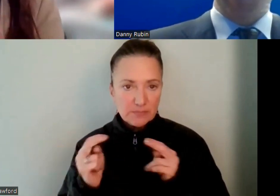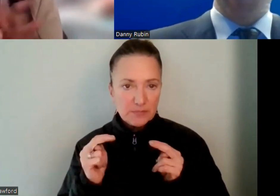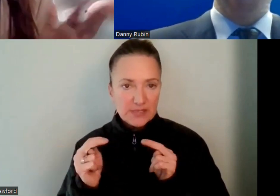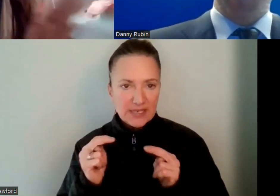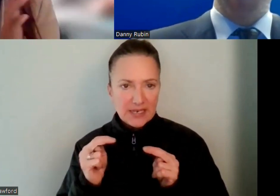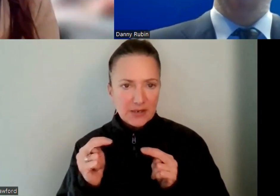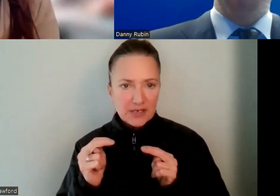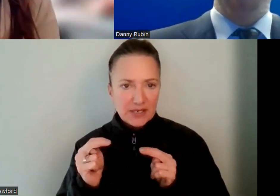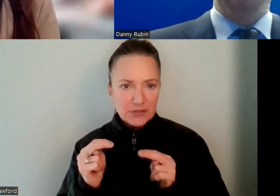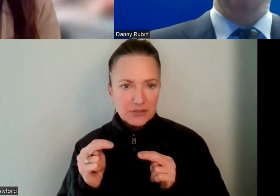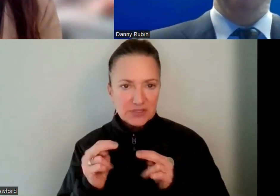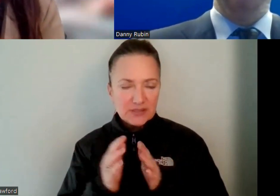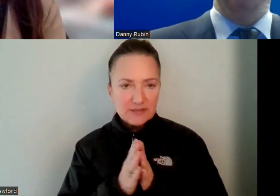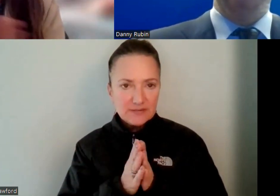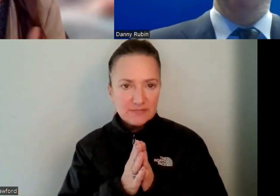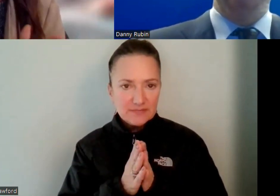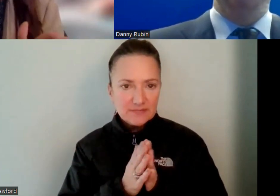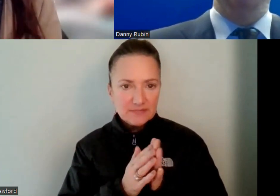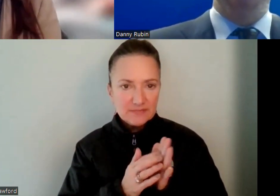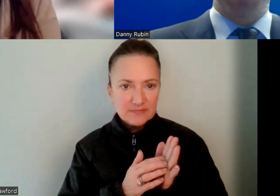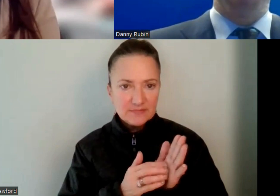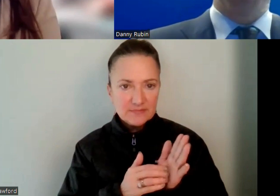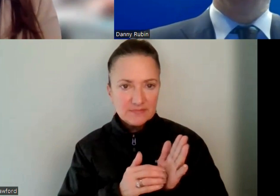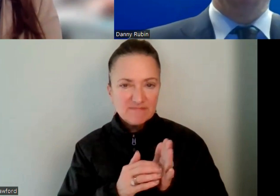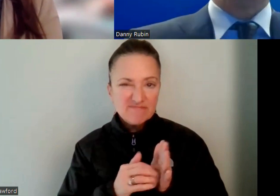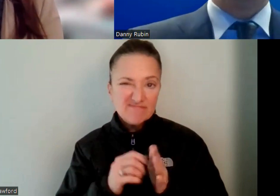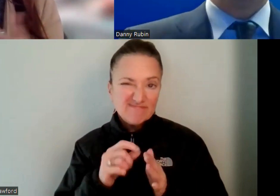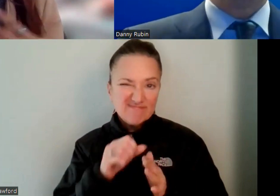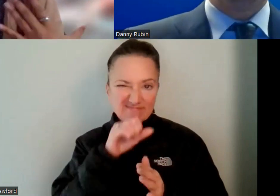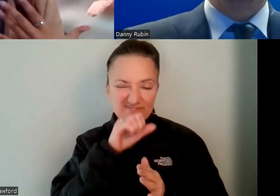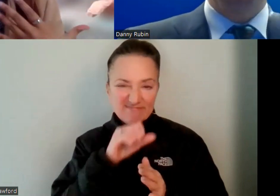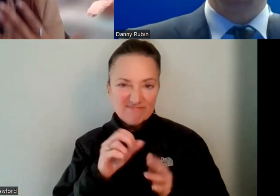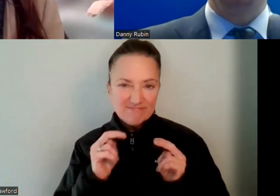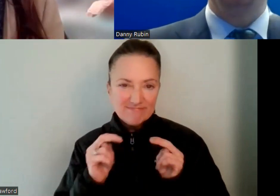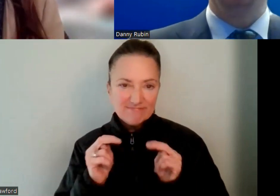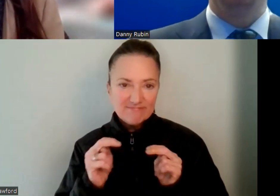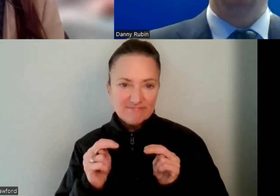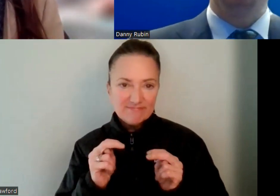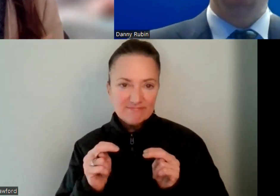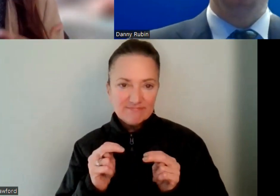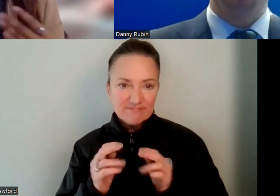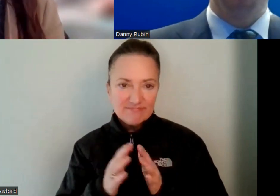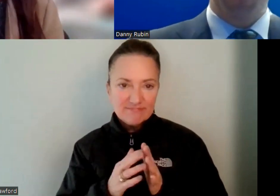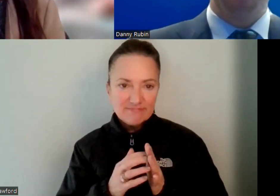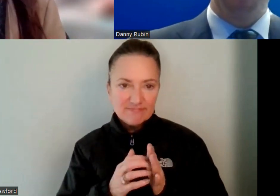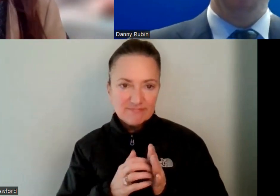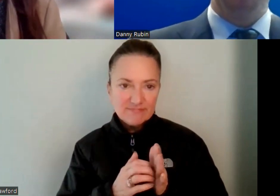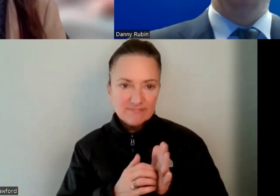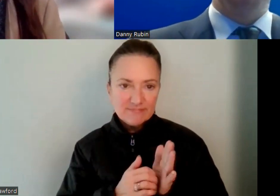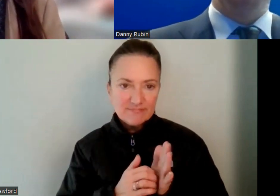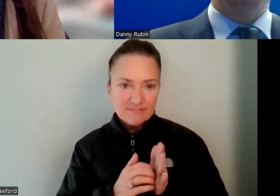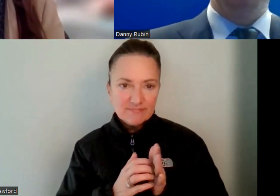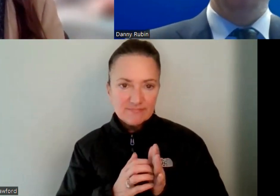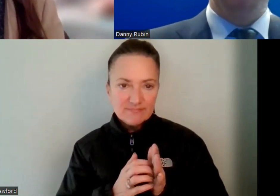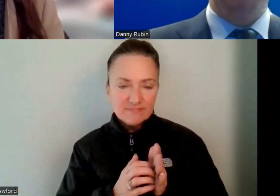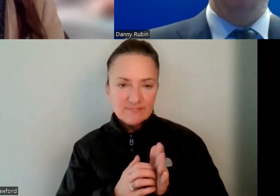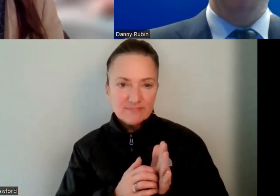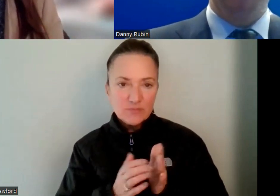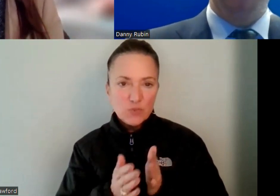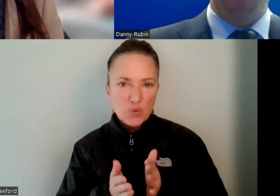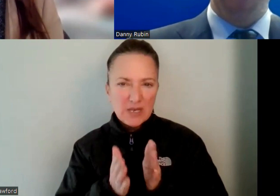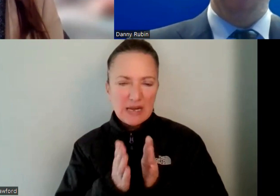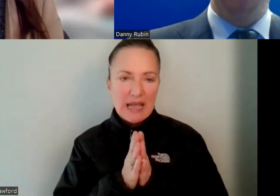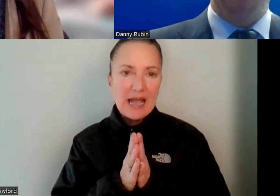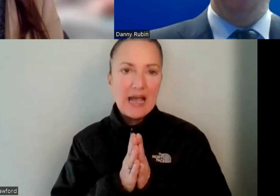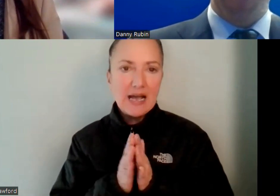myself, I love to negotiate. I want to suggest you that you can always ask your employer or